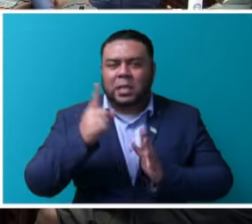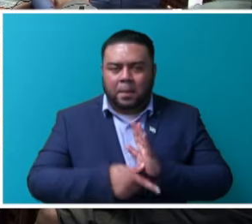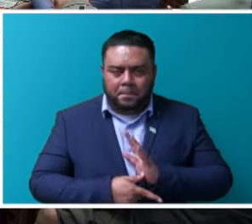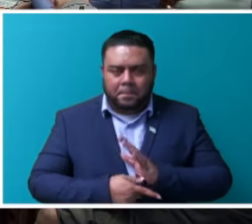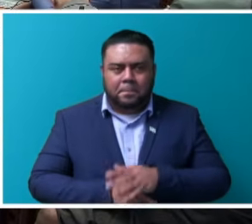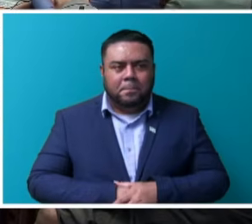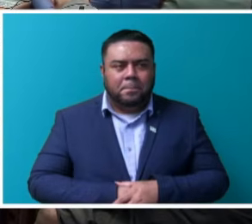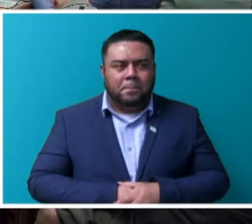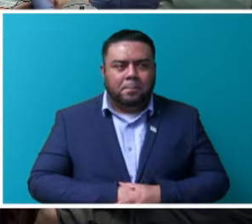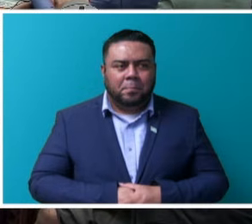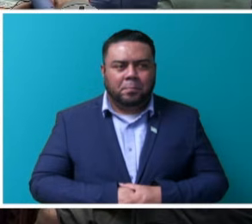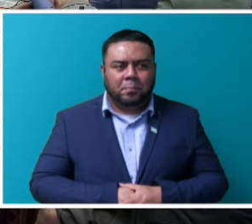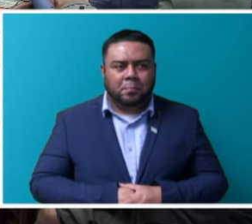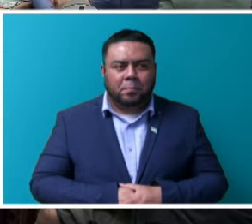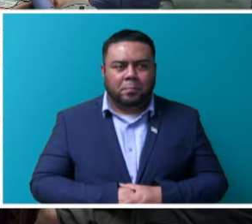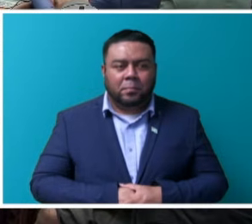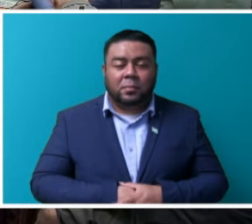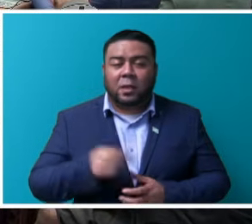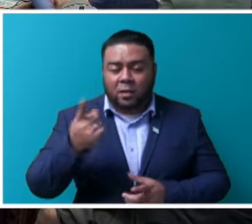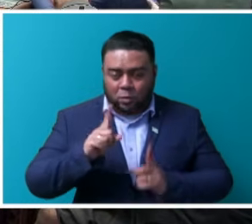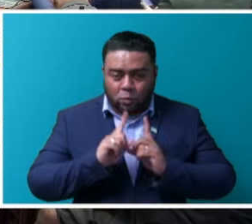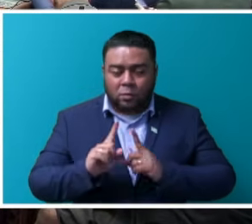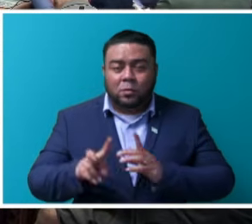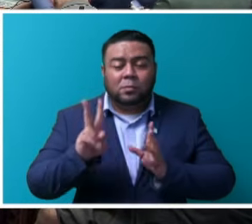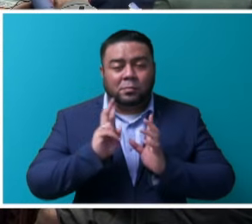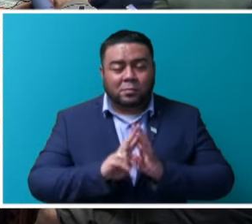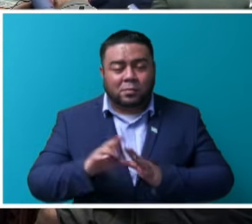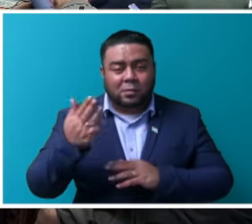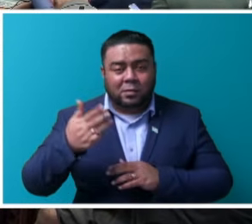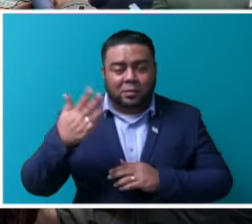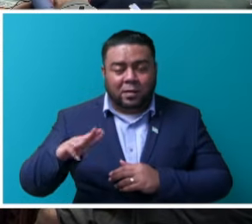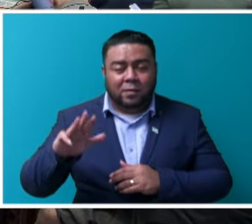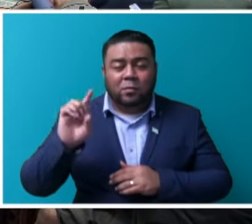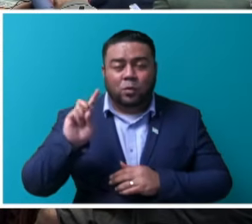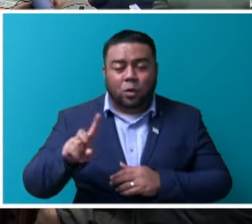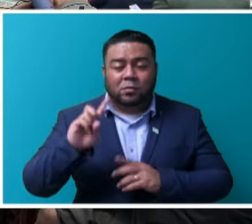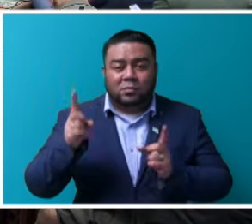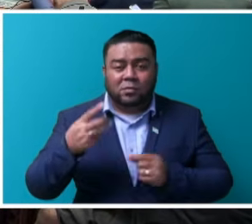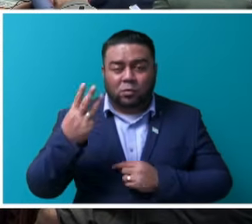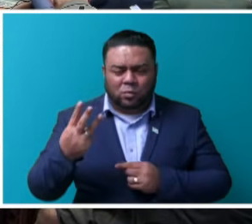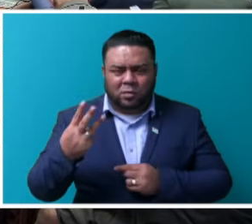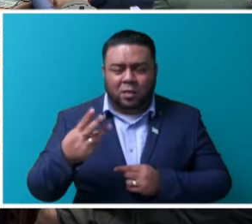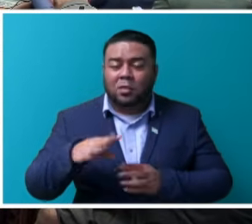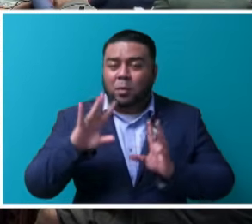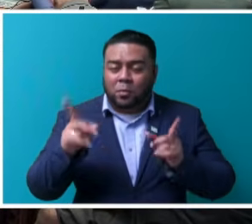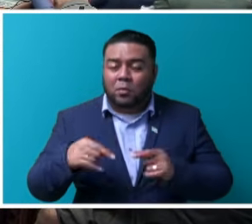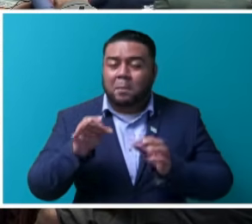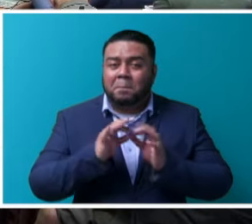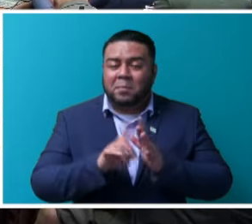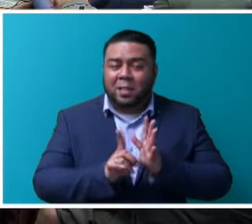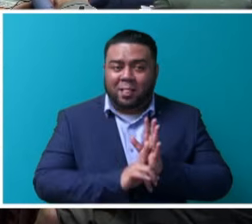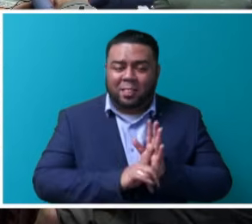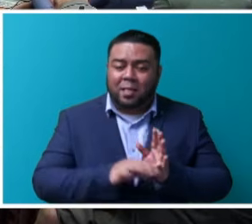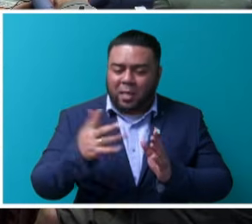time. And in accordance with Standing Order 99, Clause 3, the appropriation bill will now